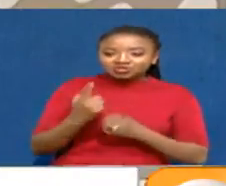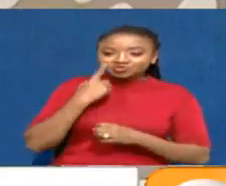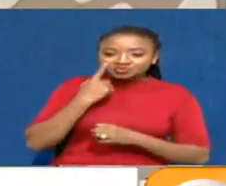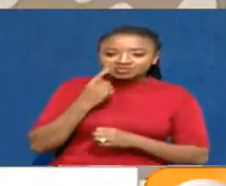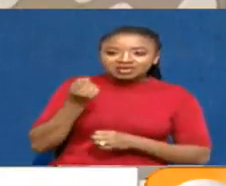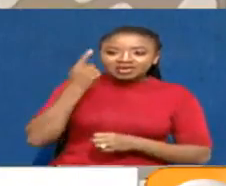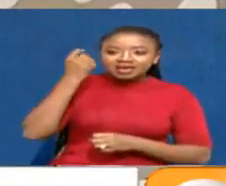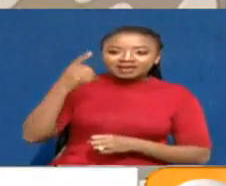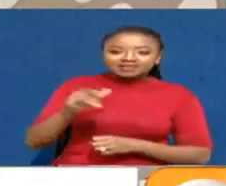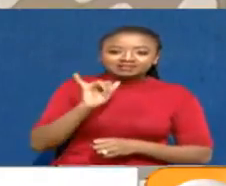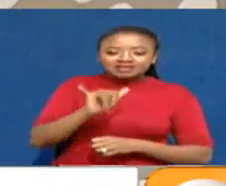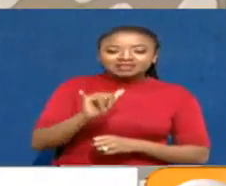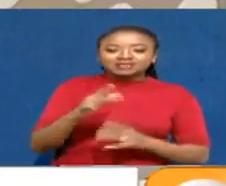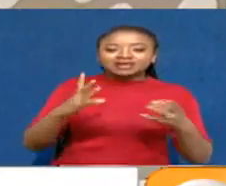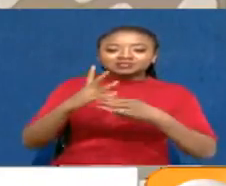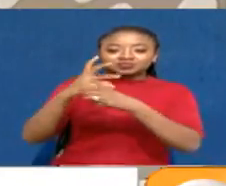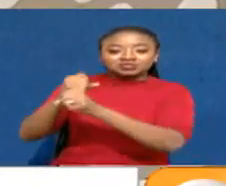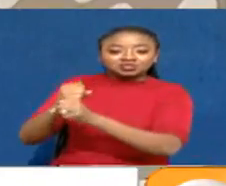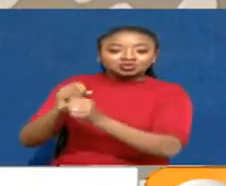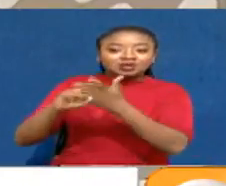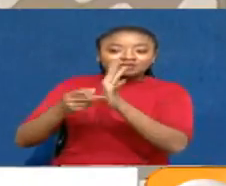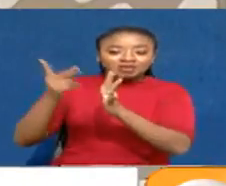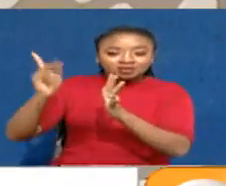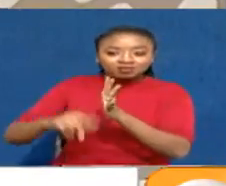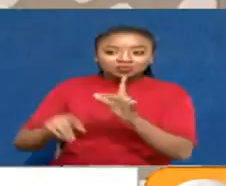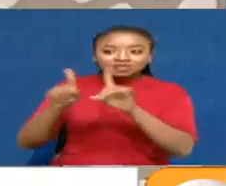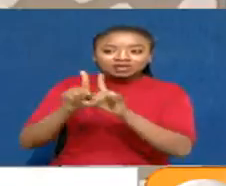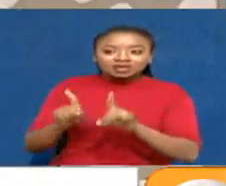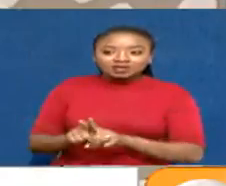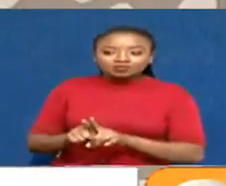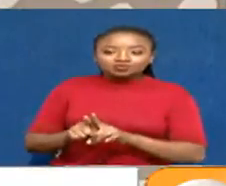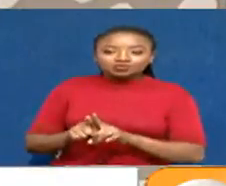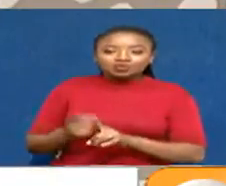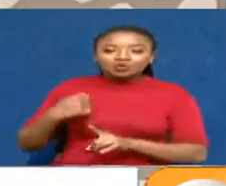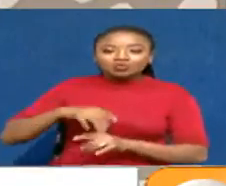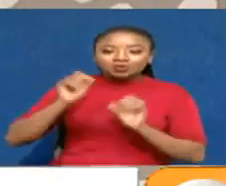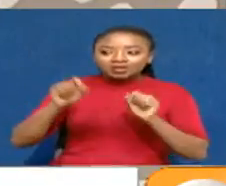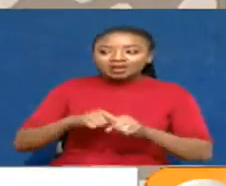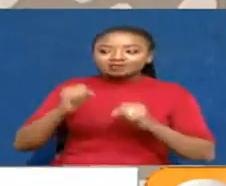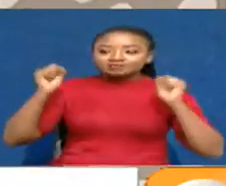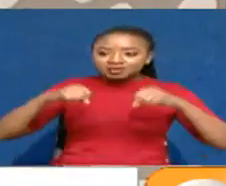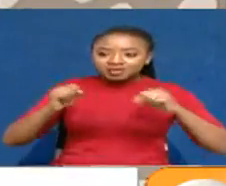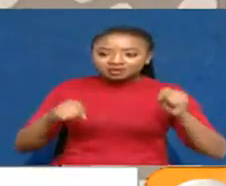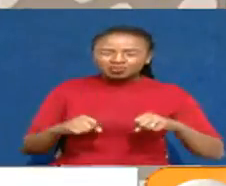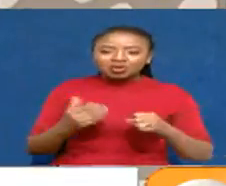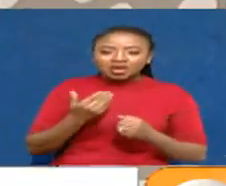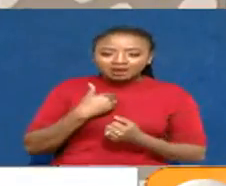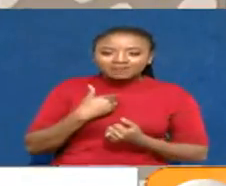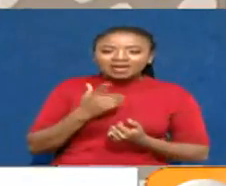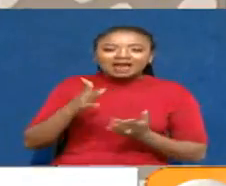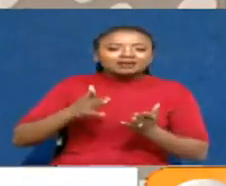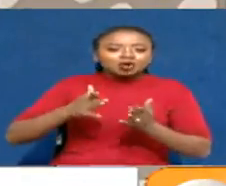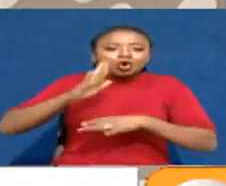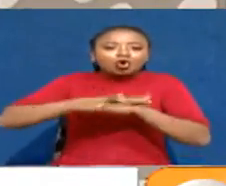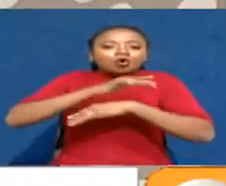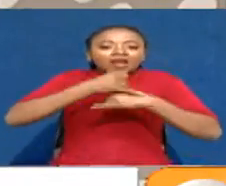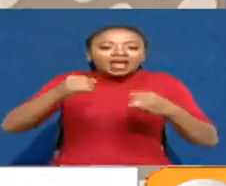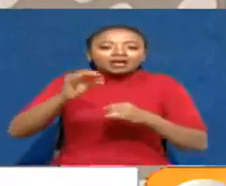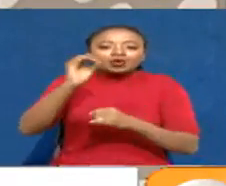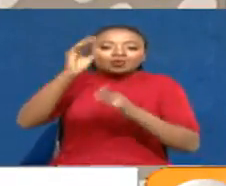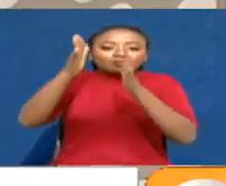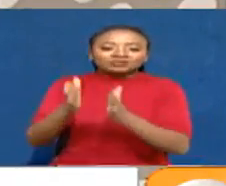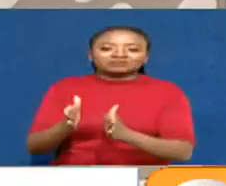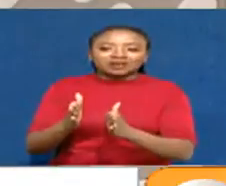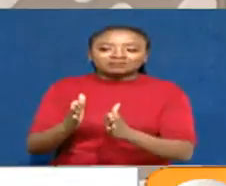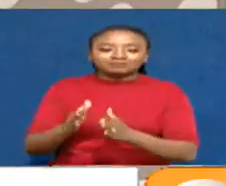that association as well. Okay. So that we may be able to be an automatic ombudsman. before even we get to the